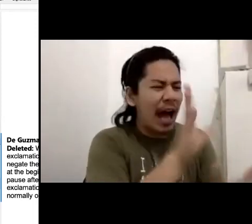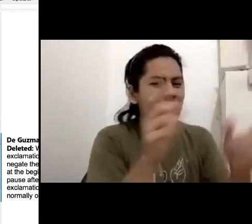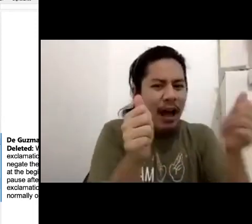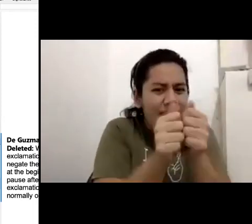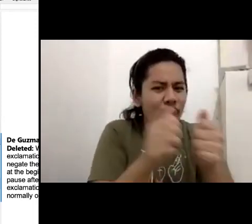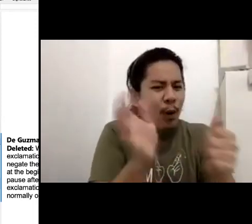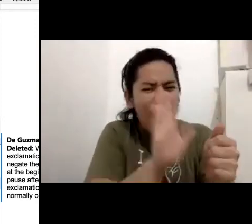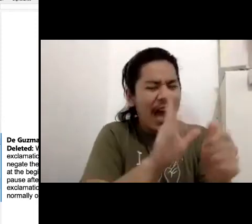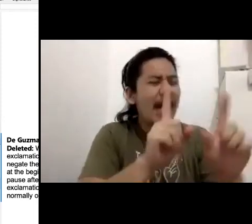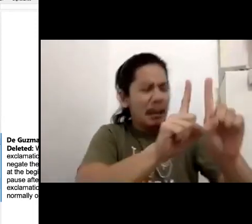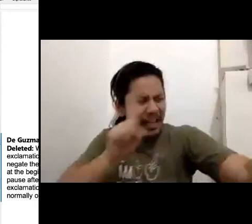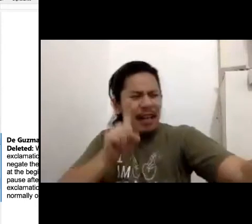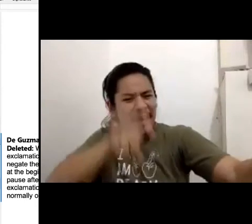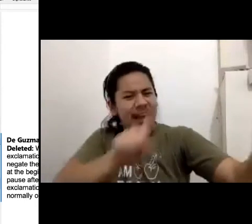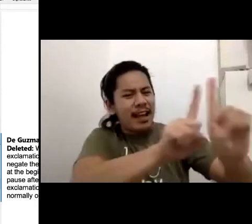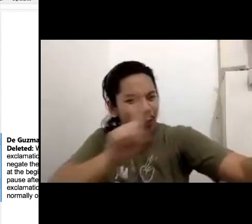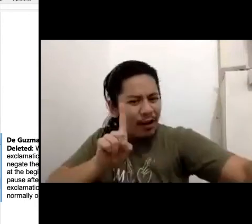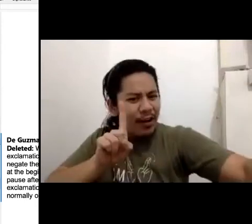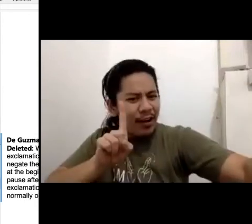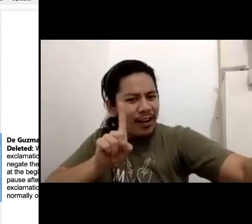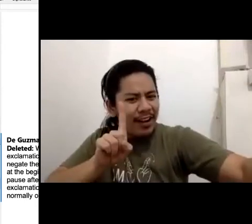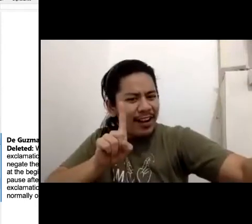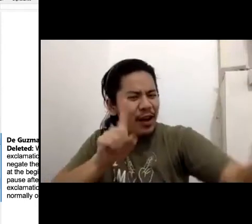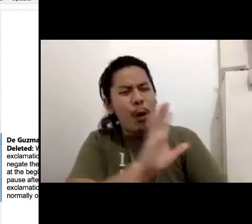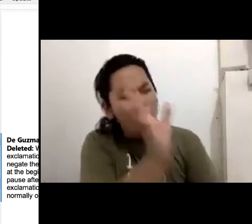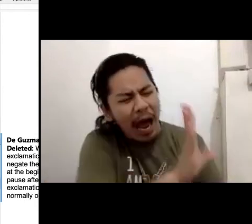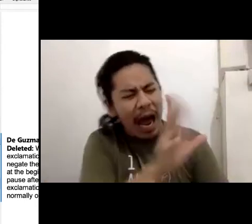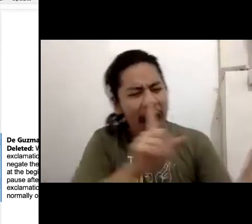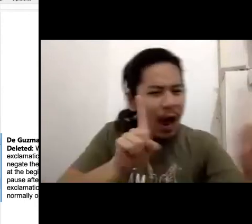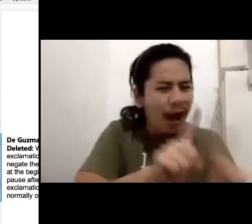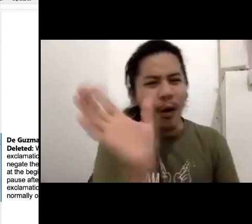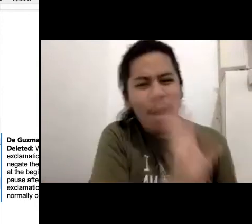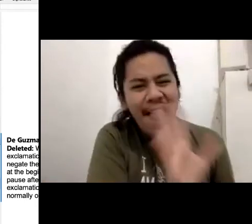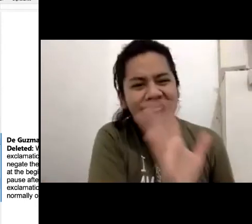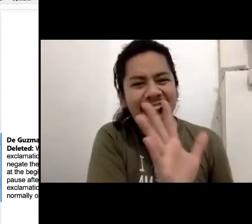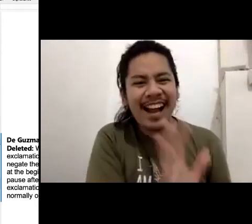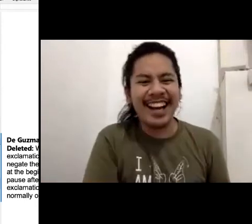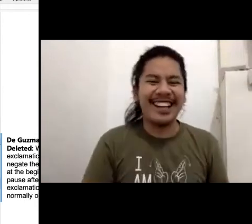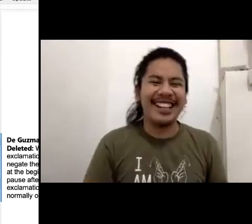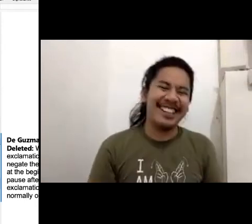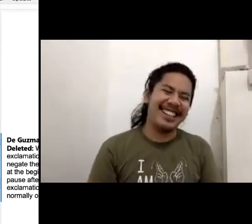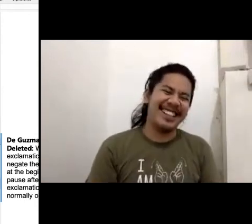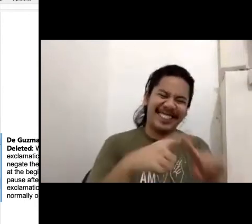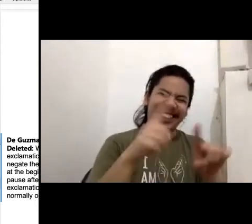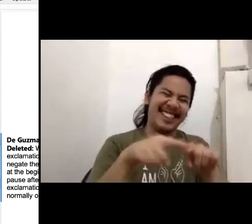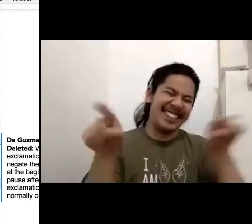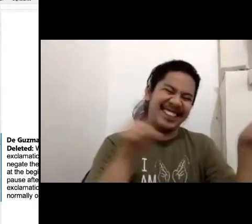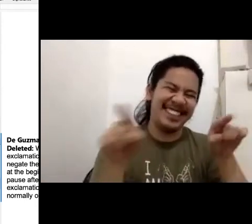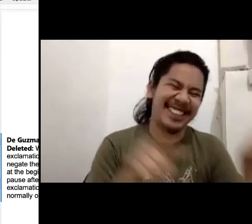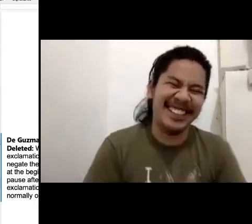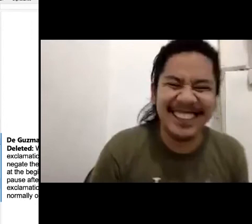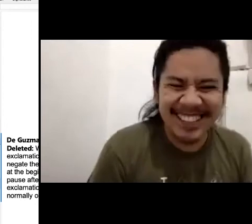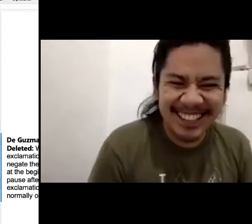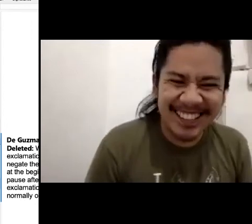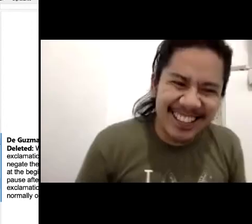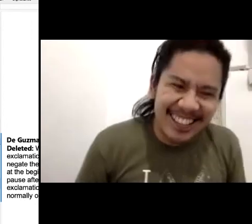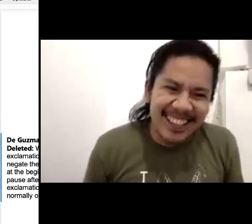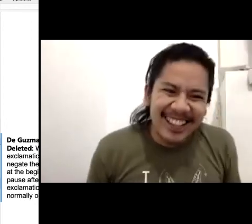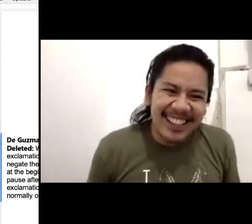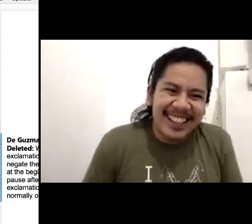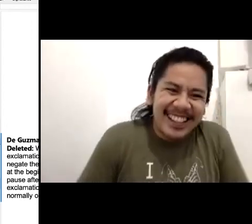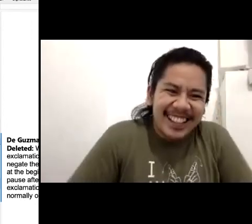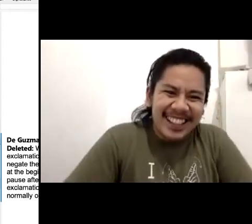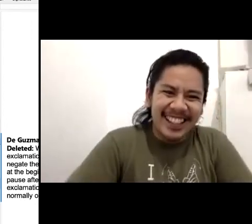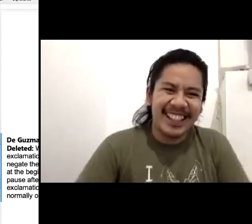that's what that sign is. That Ho Chi Minh sign has a sign in Filipino sign. So Yeah. it's